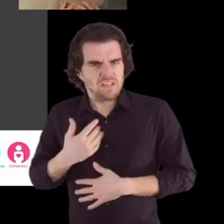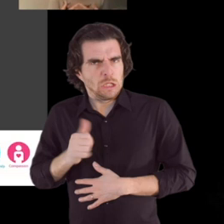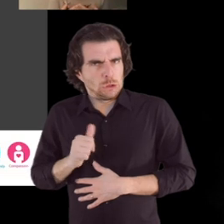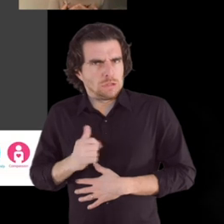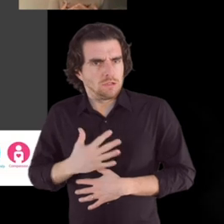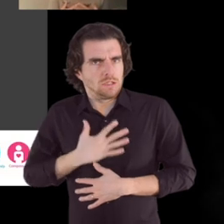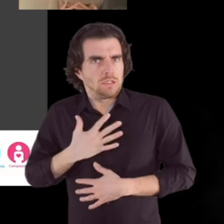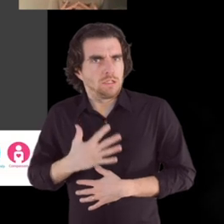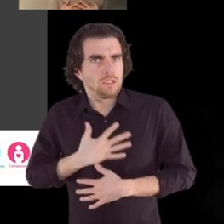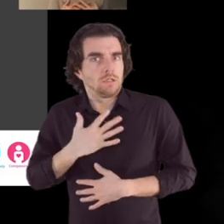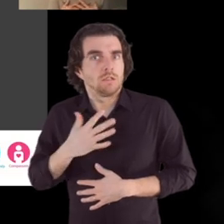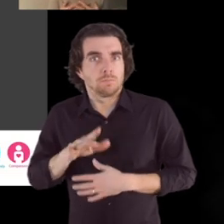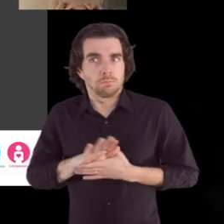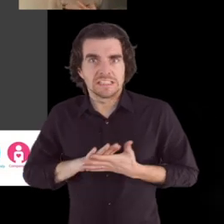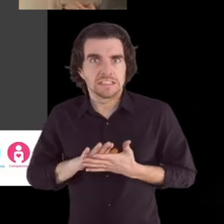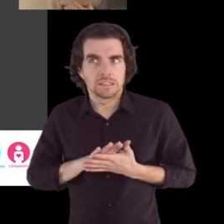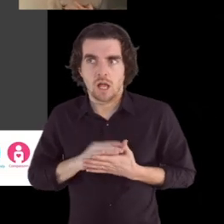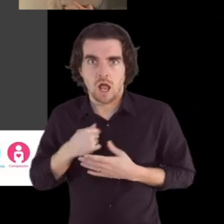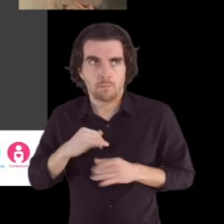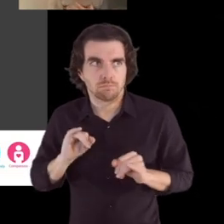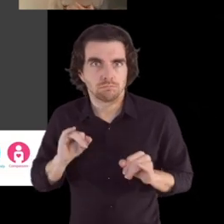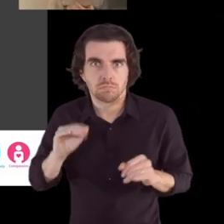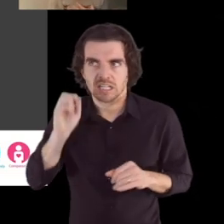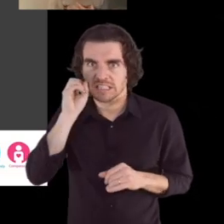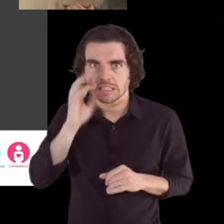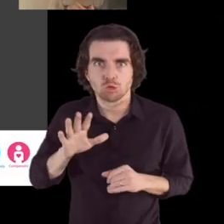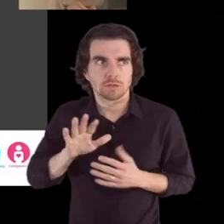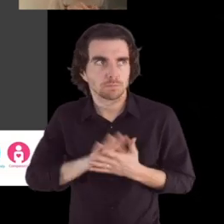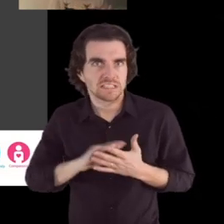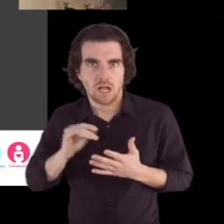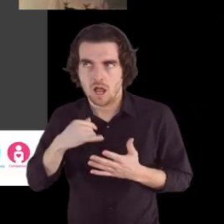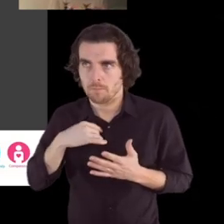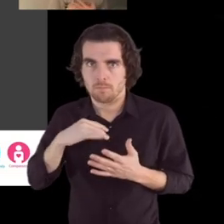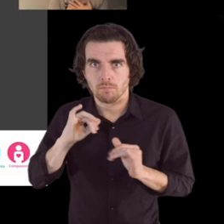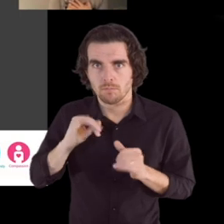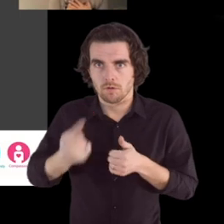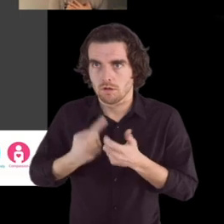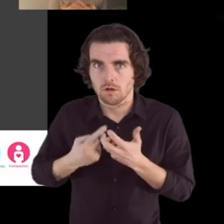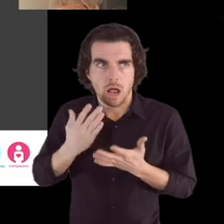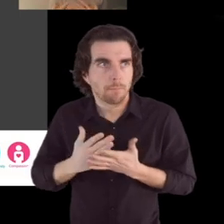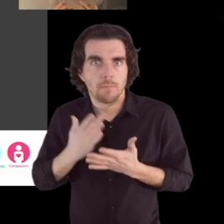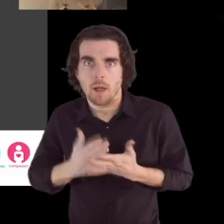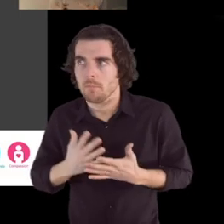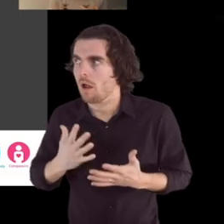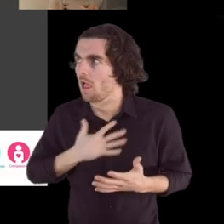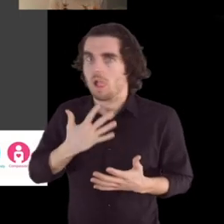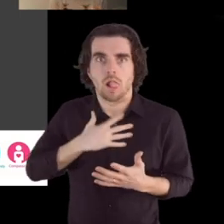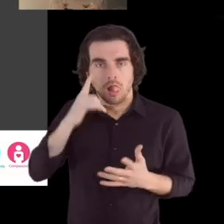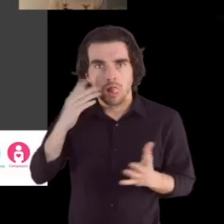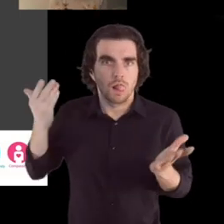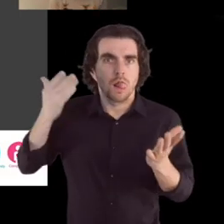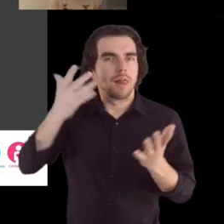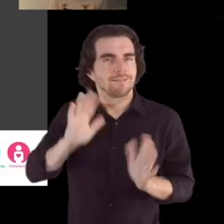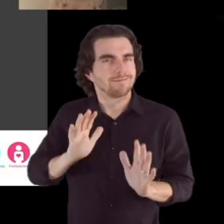a bit panicky, it means that I must be in danger. And that's not true. So just because we feel bad doesn't necessarily mean